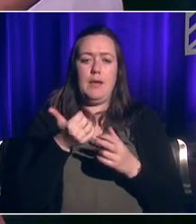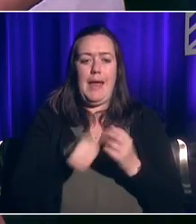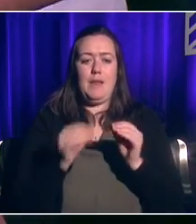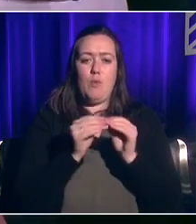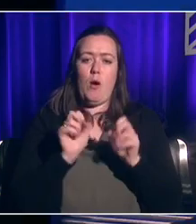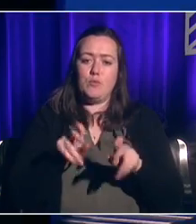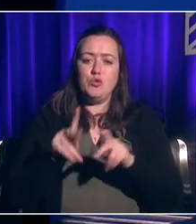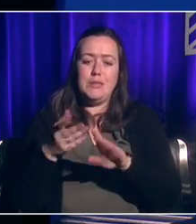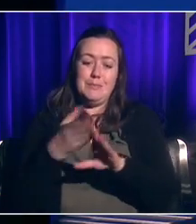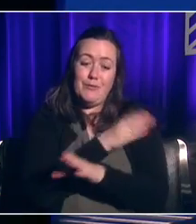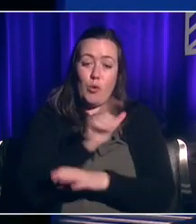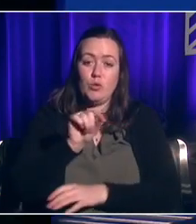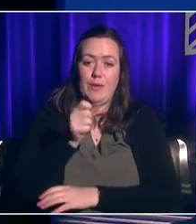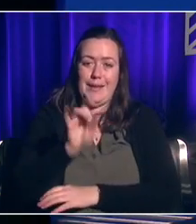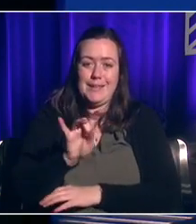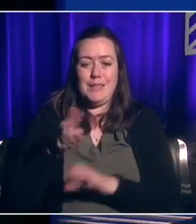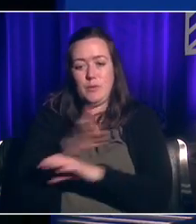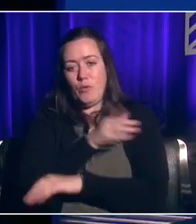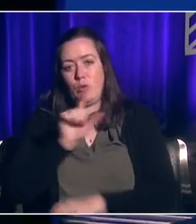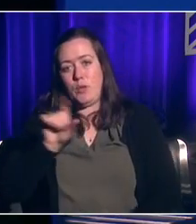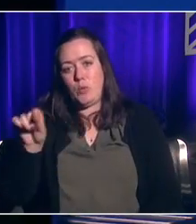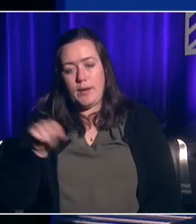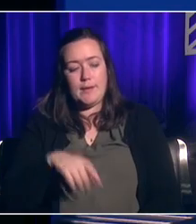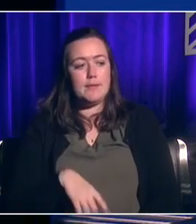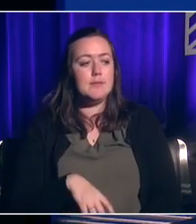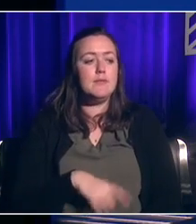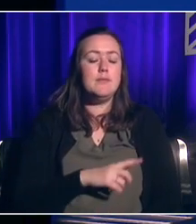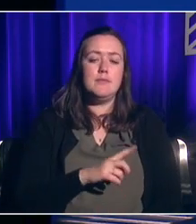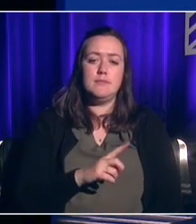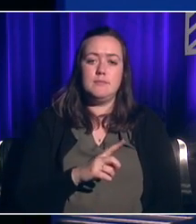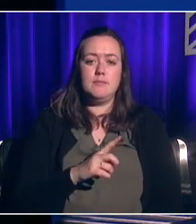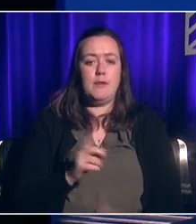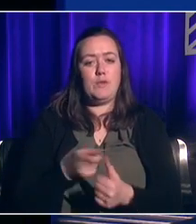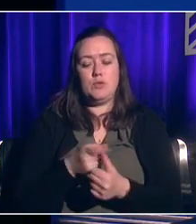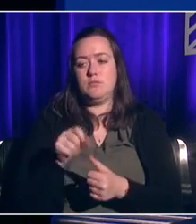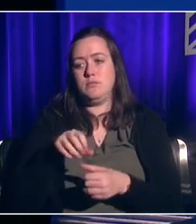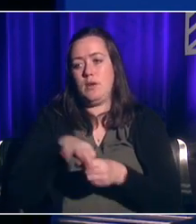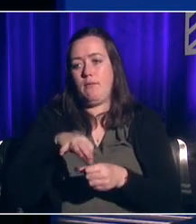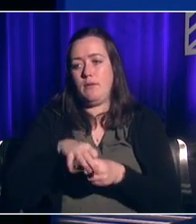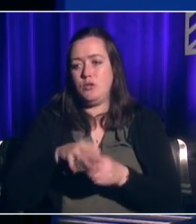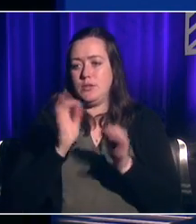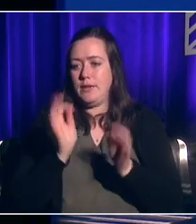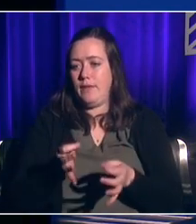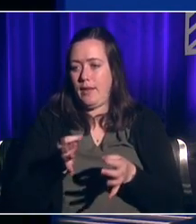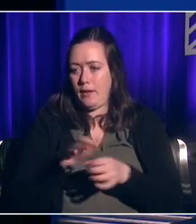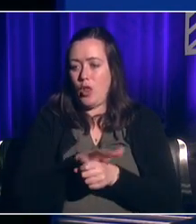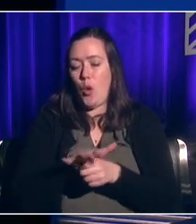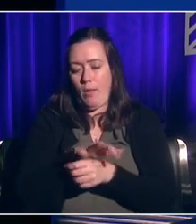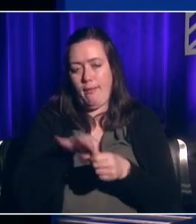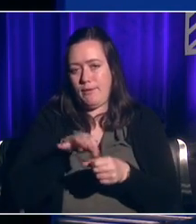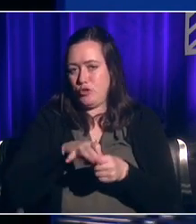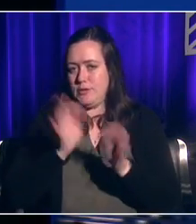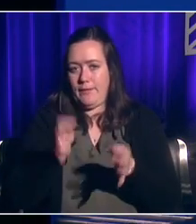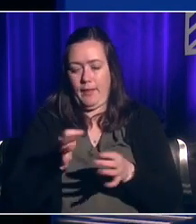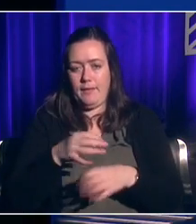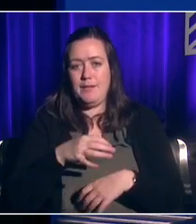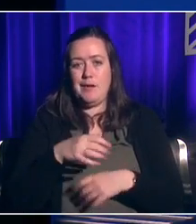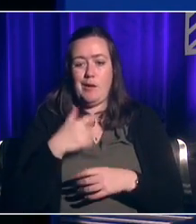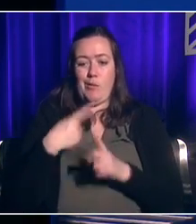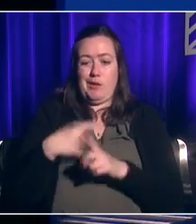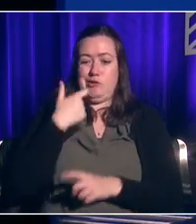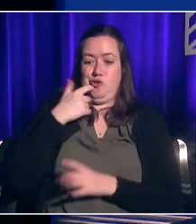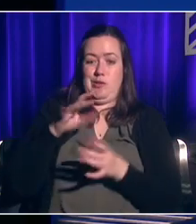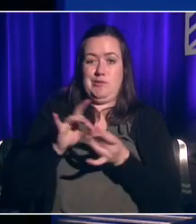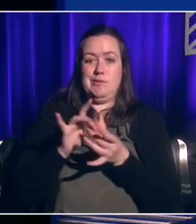Yeah, so first of all, first, your municipal elections, absolutely. Second of all, I just said that we had 12 million people, young people, that are going to be